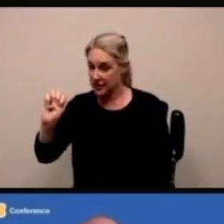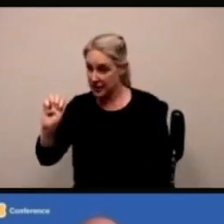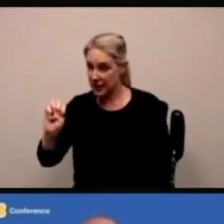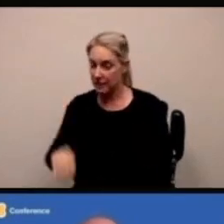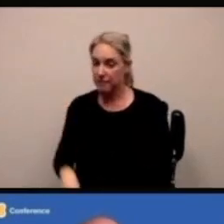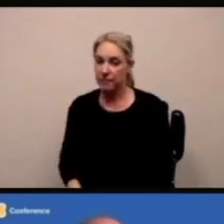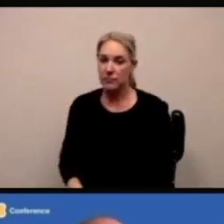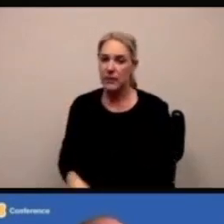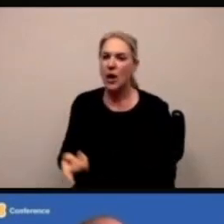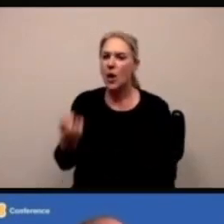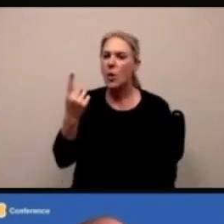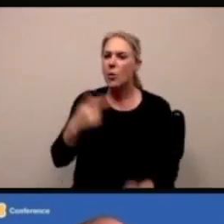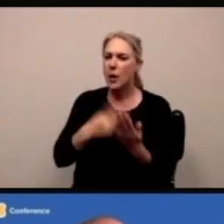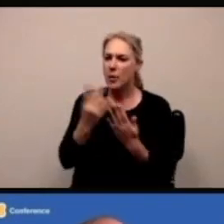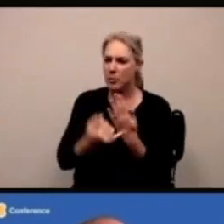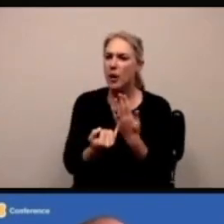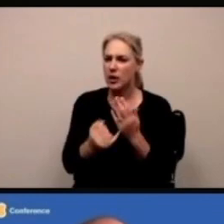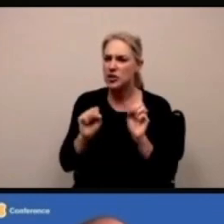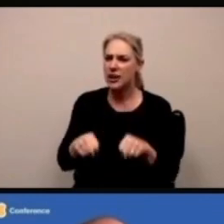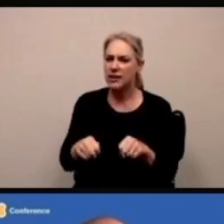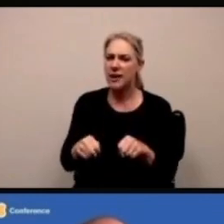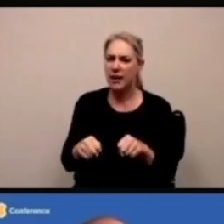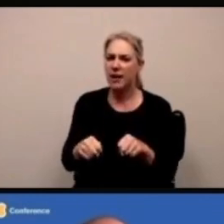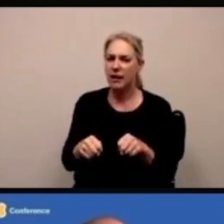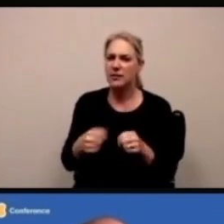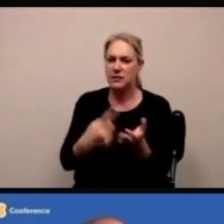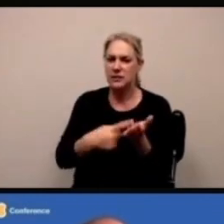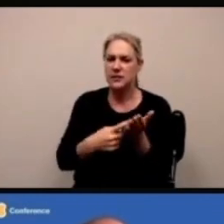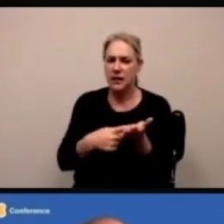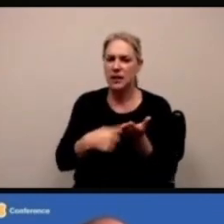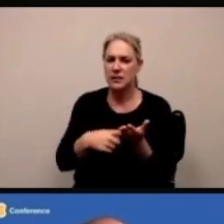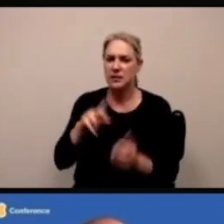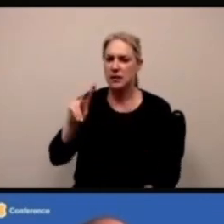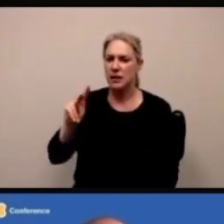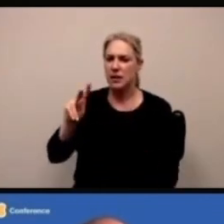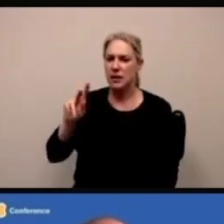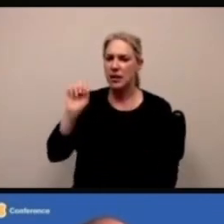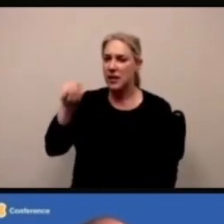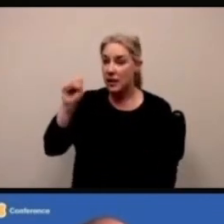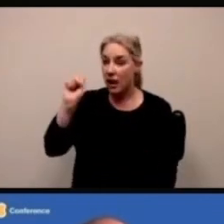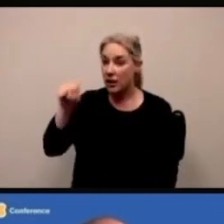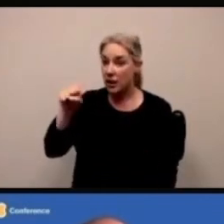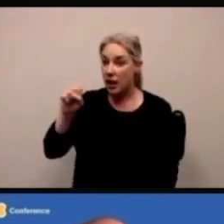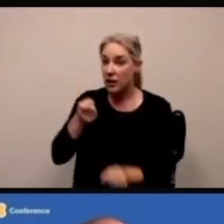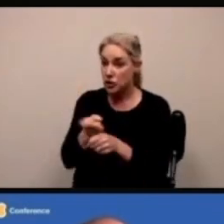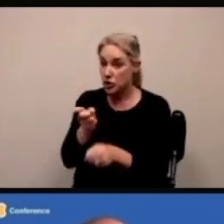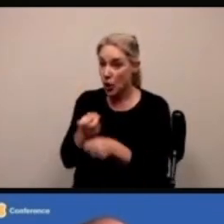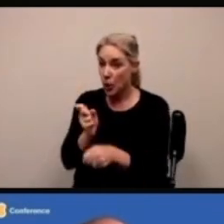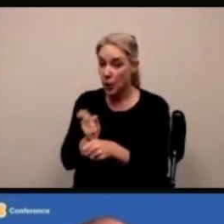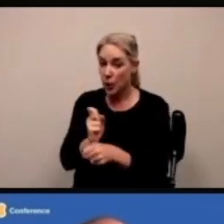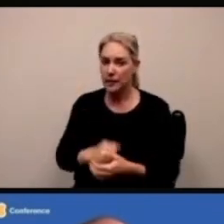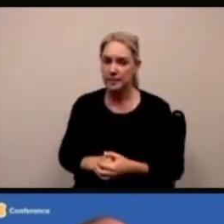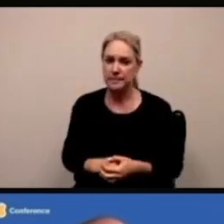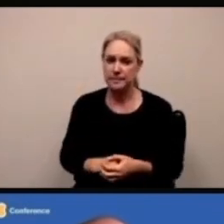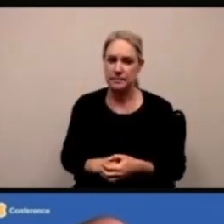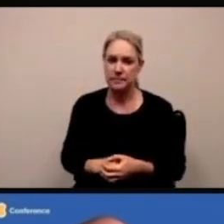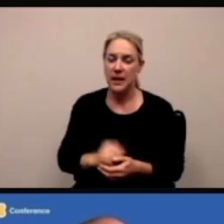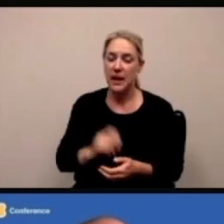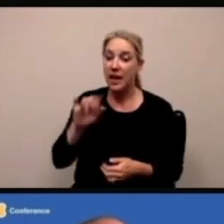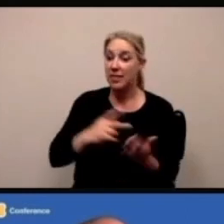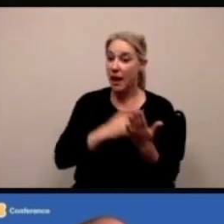Yeah, why don't we do the knock knock joke? It's that was actually a project that